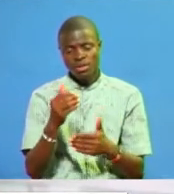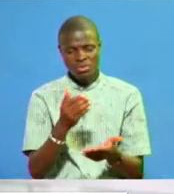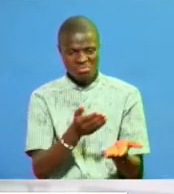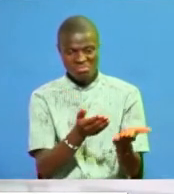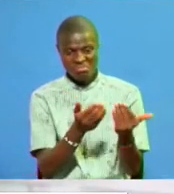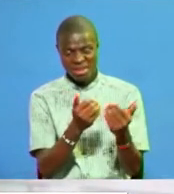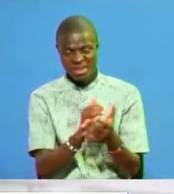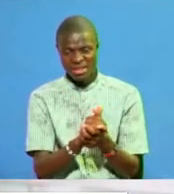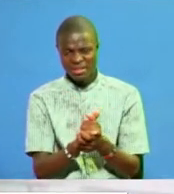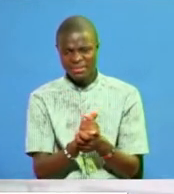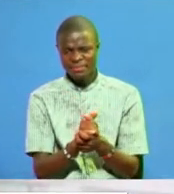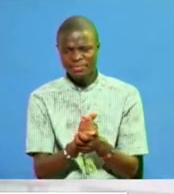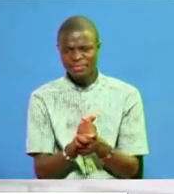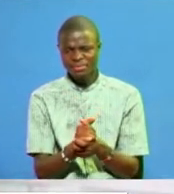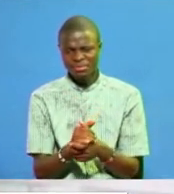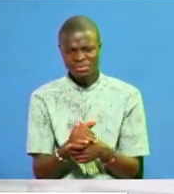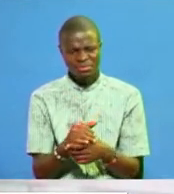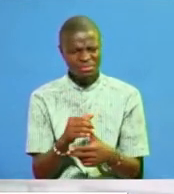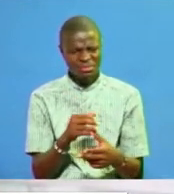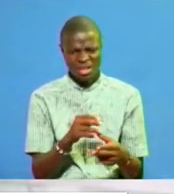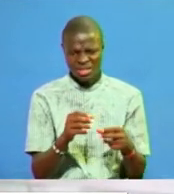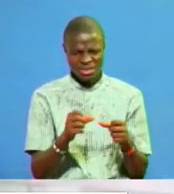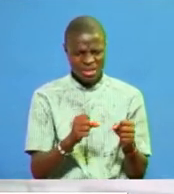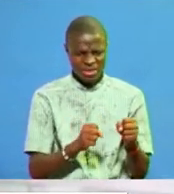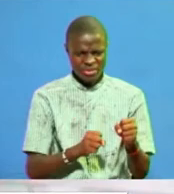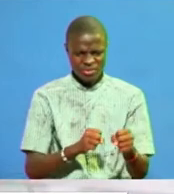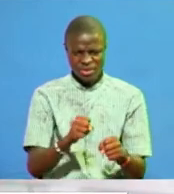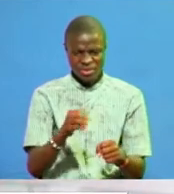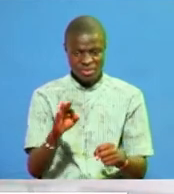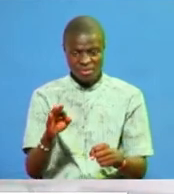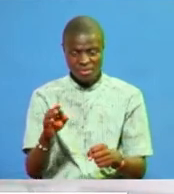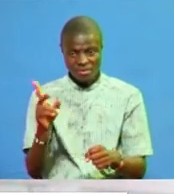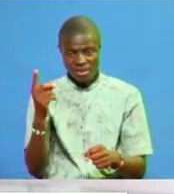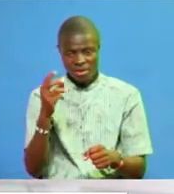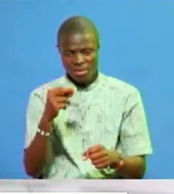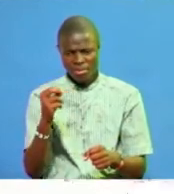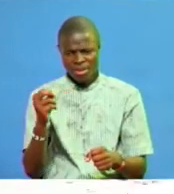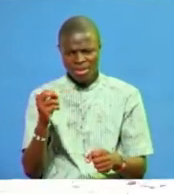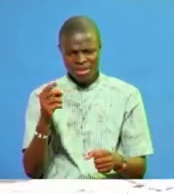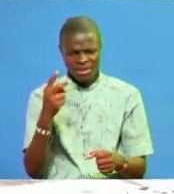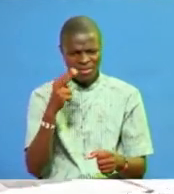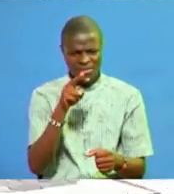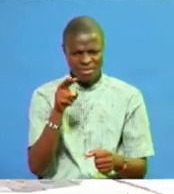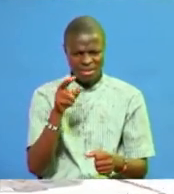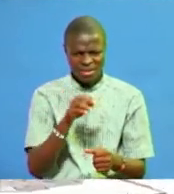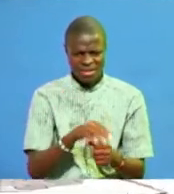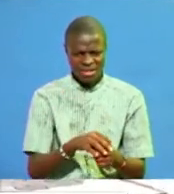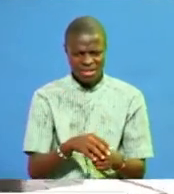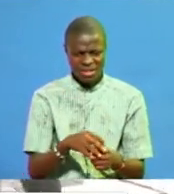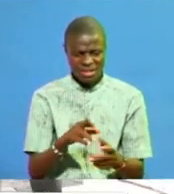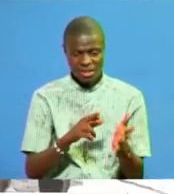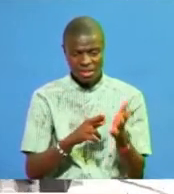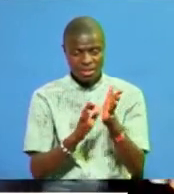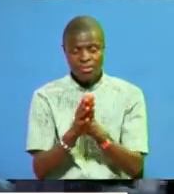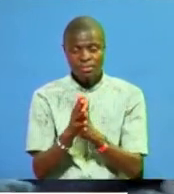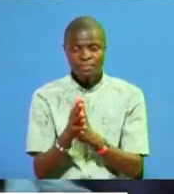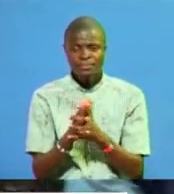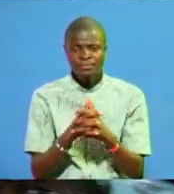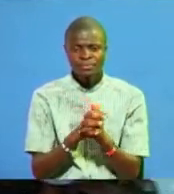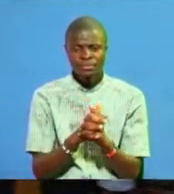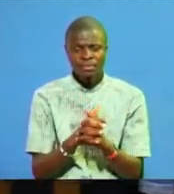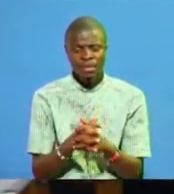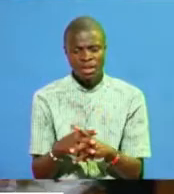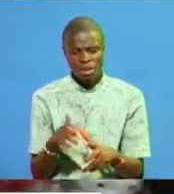Ruth Wanjiru went to the streets of Nairobi and filed this report. It is that time of the year once again when love